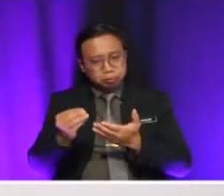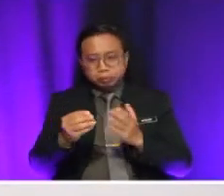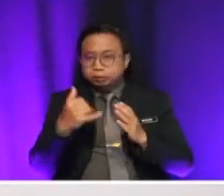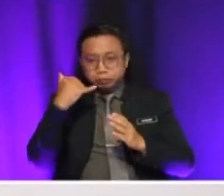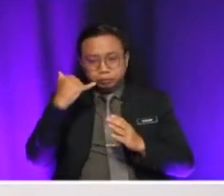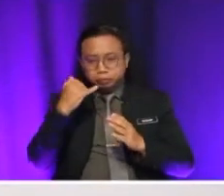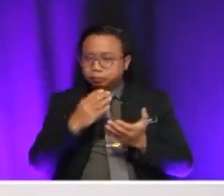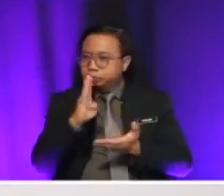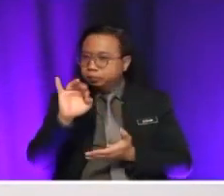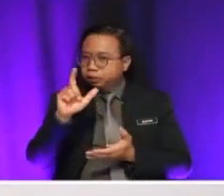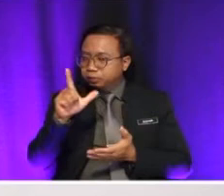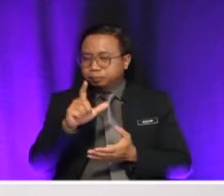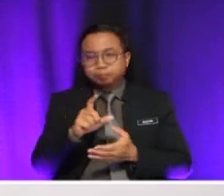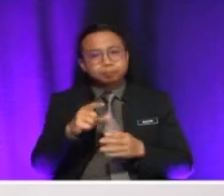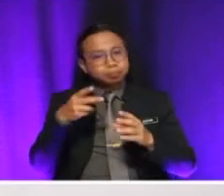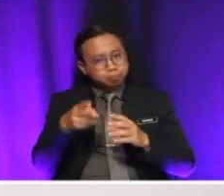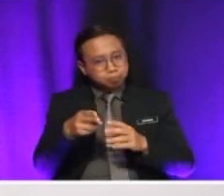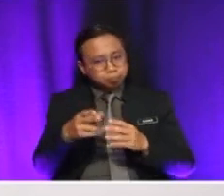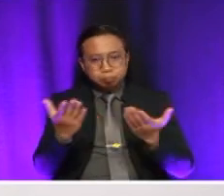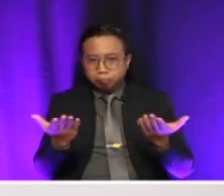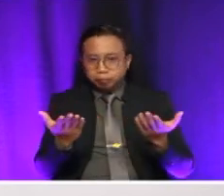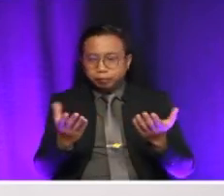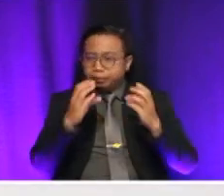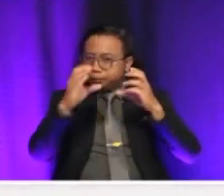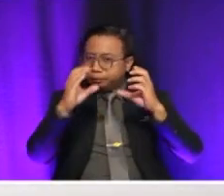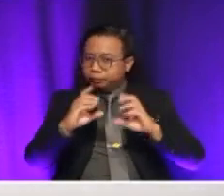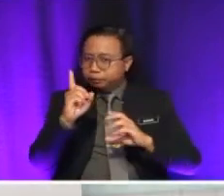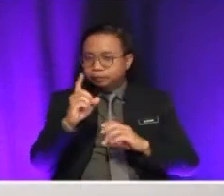cut off, which word can be replaced from paragraph 1?